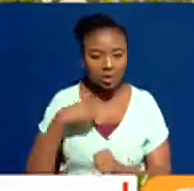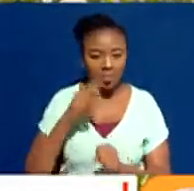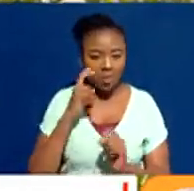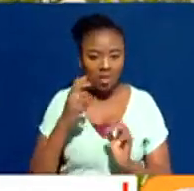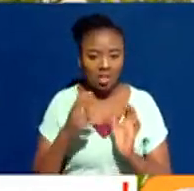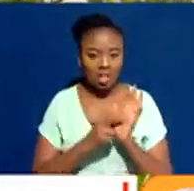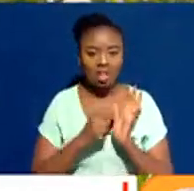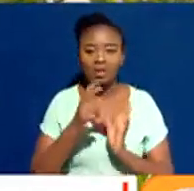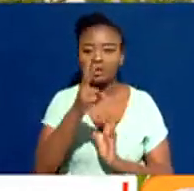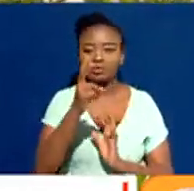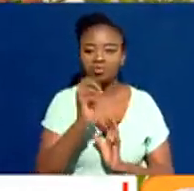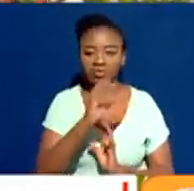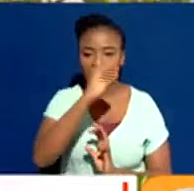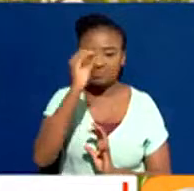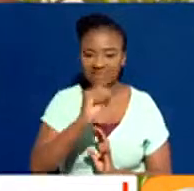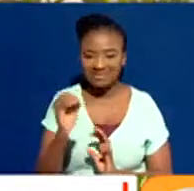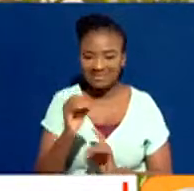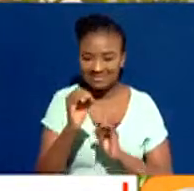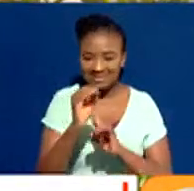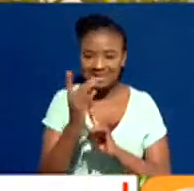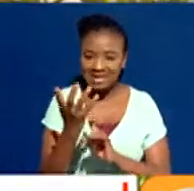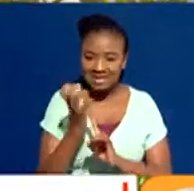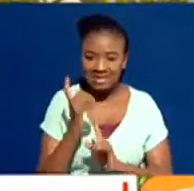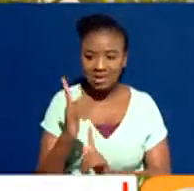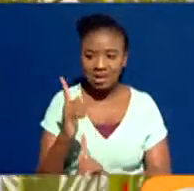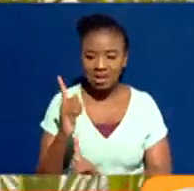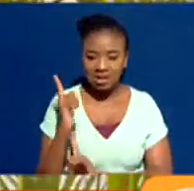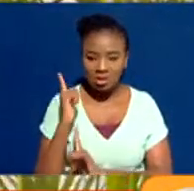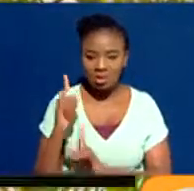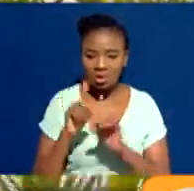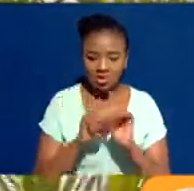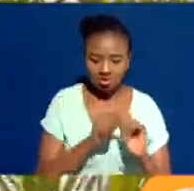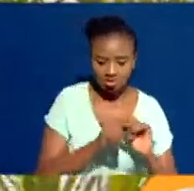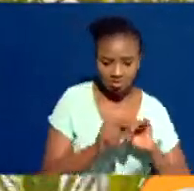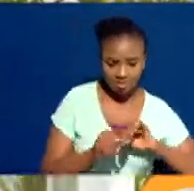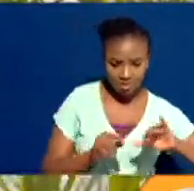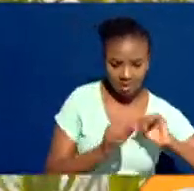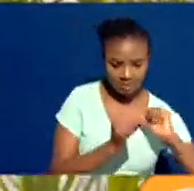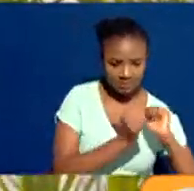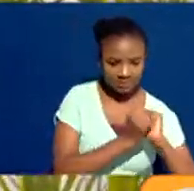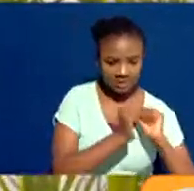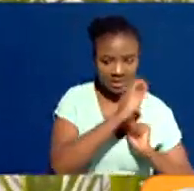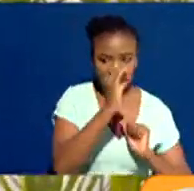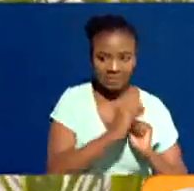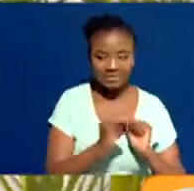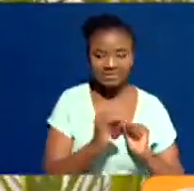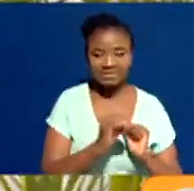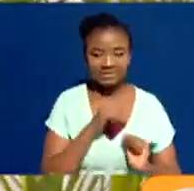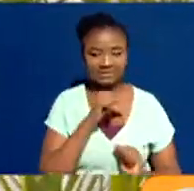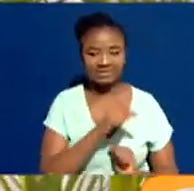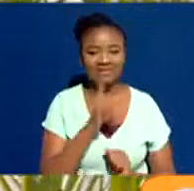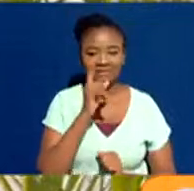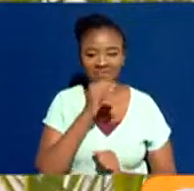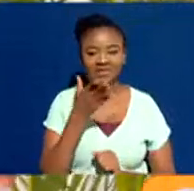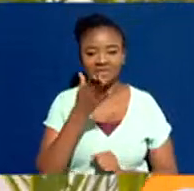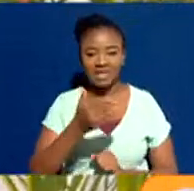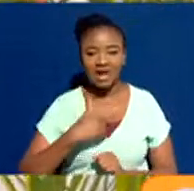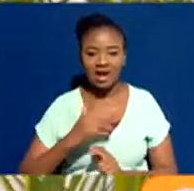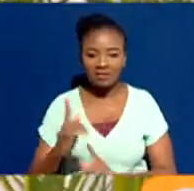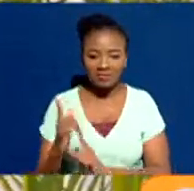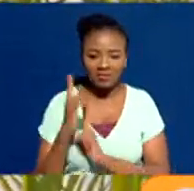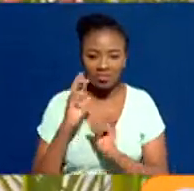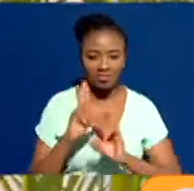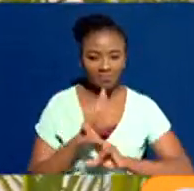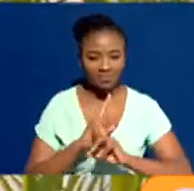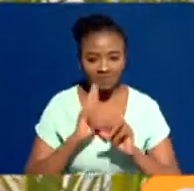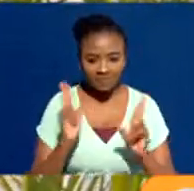ile 20% haihitaji sheria na ile 10% tayari kunayo sheria tutaleta kwa